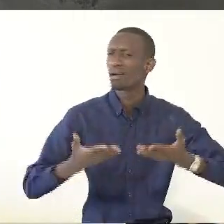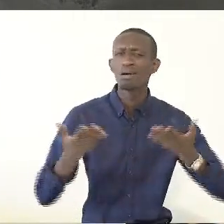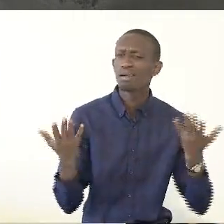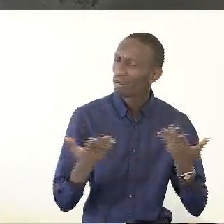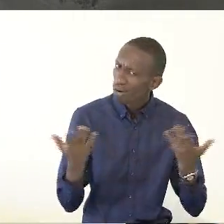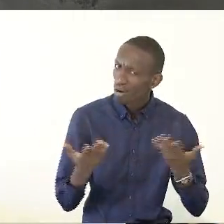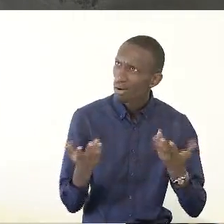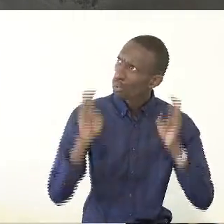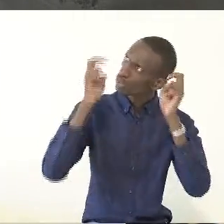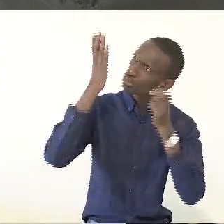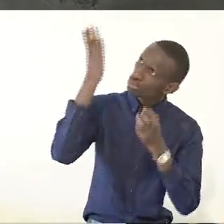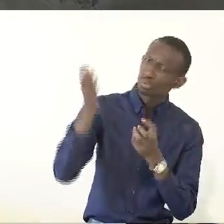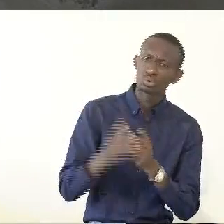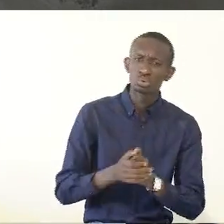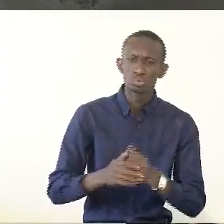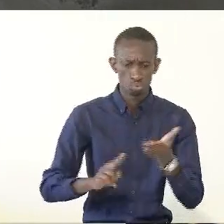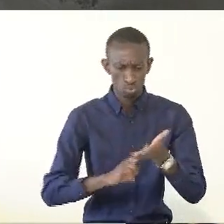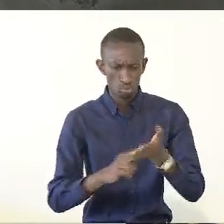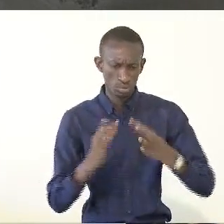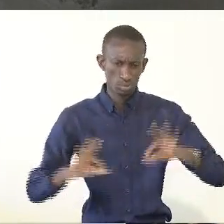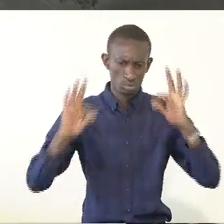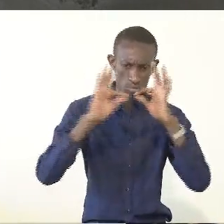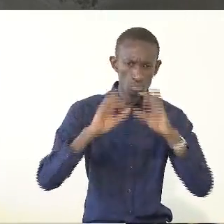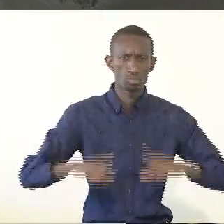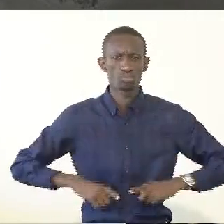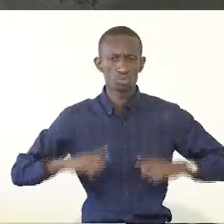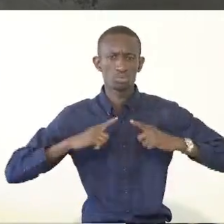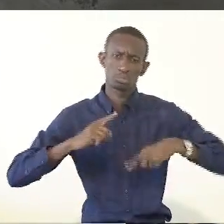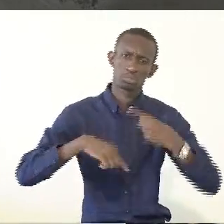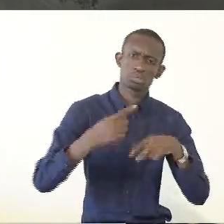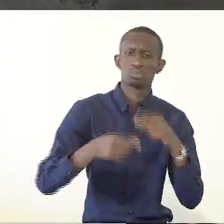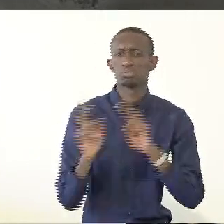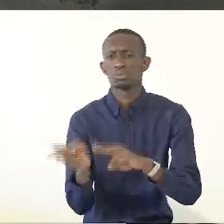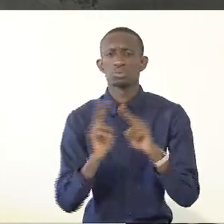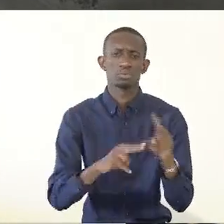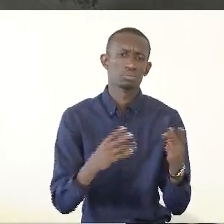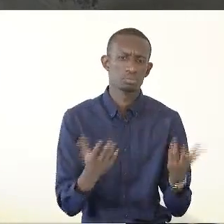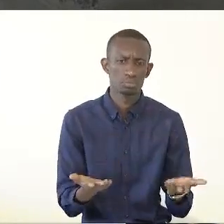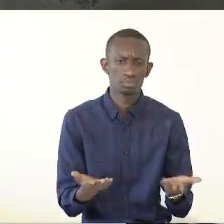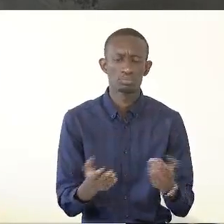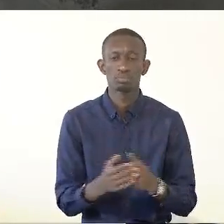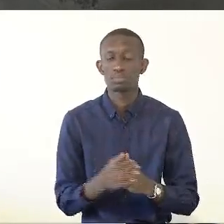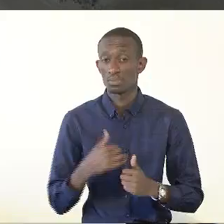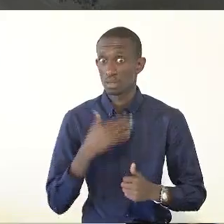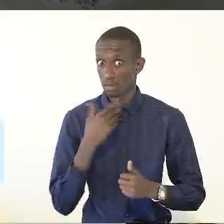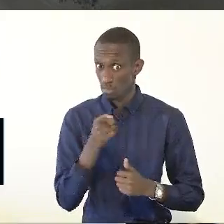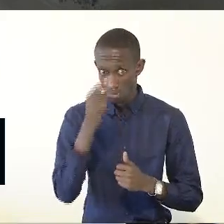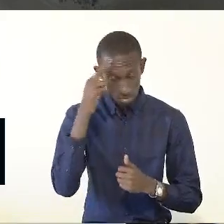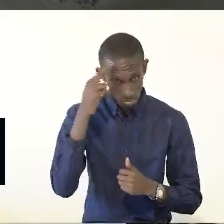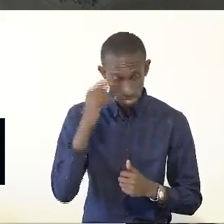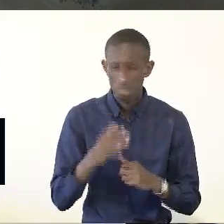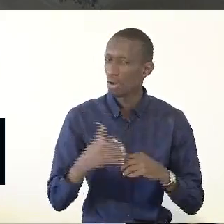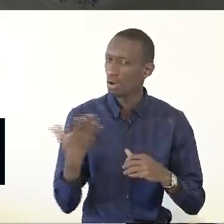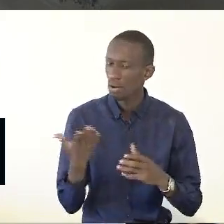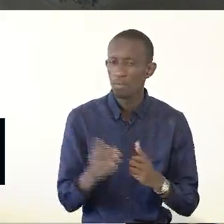everyday life. Now, I also want you to remember how to write a general equation